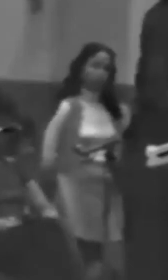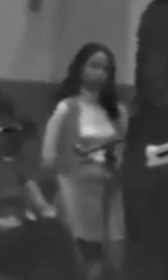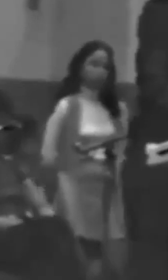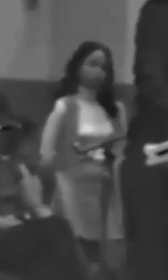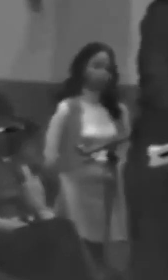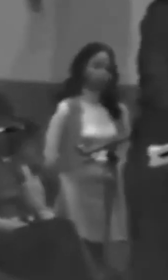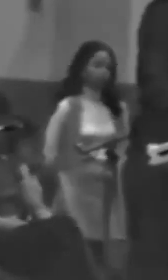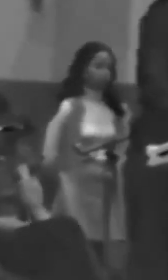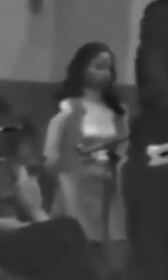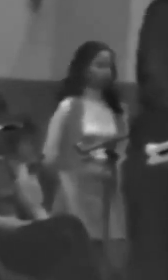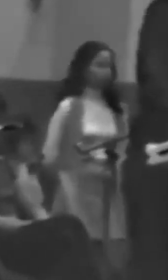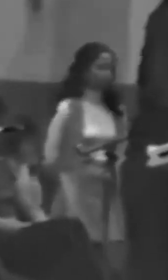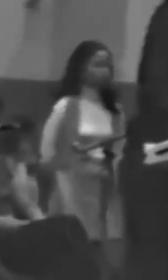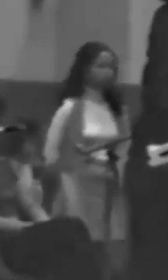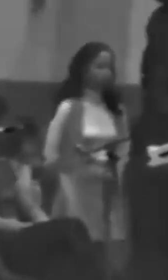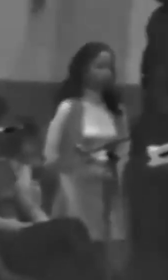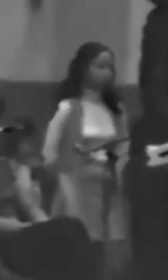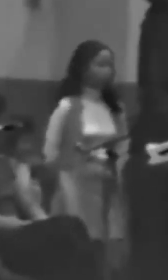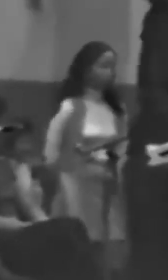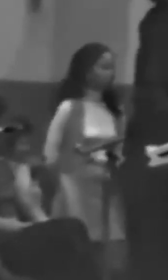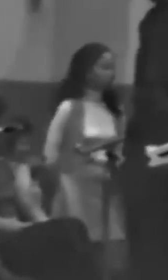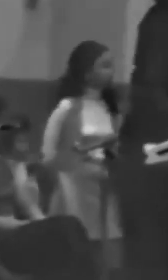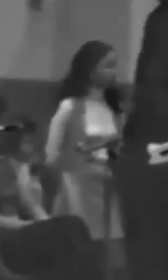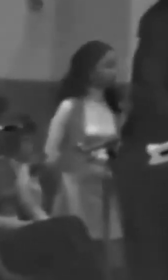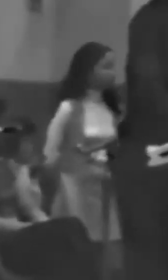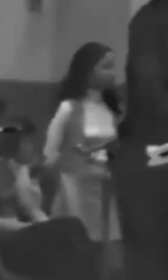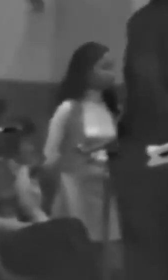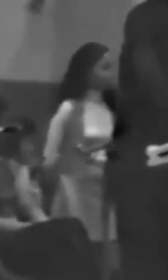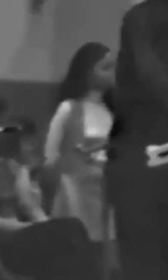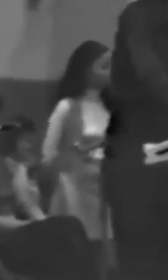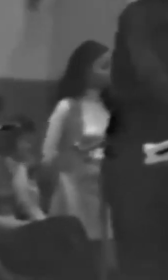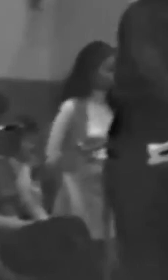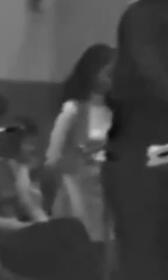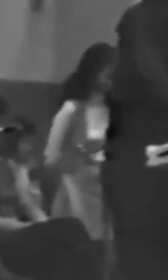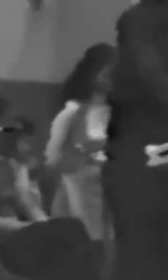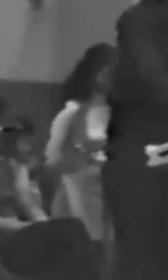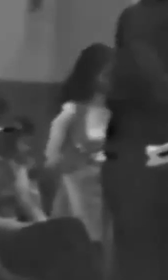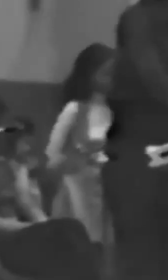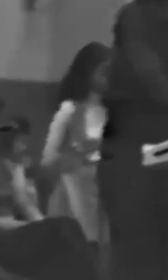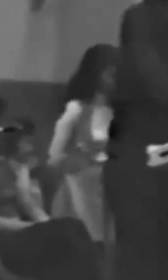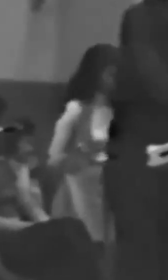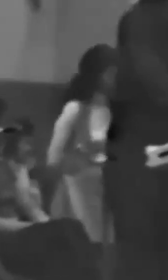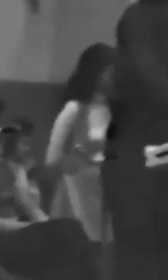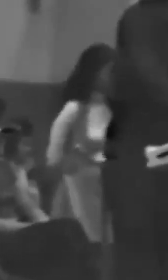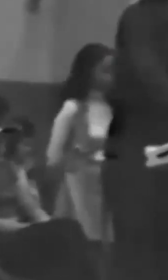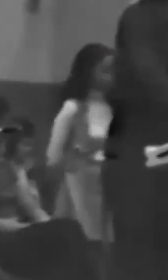History, so it is being shown throughout the world, is on our side.